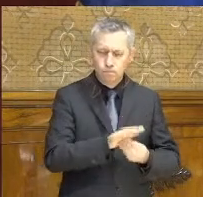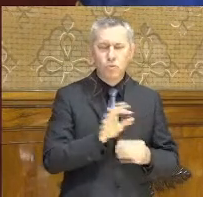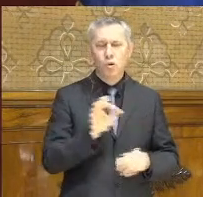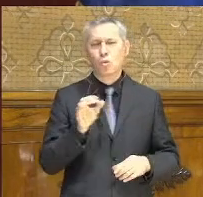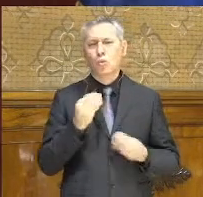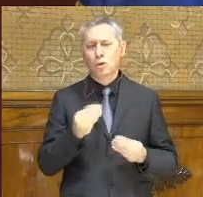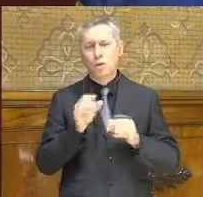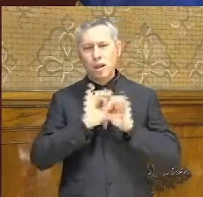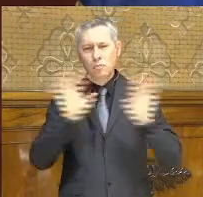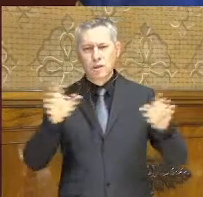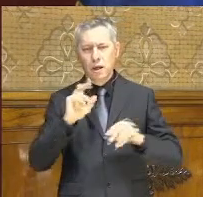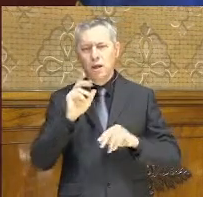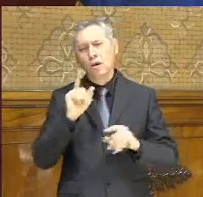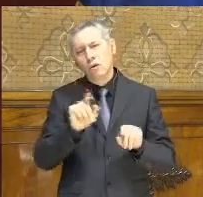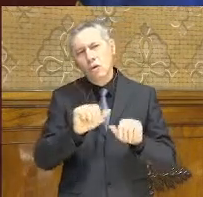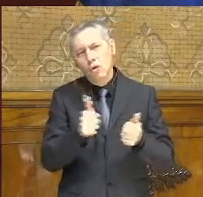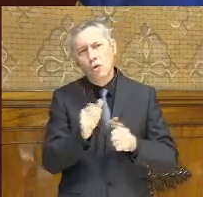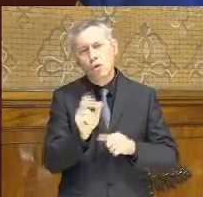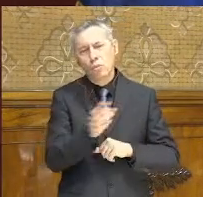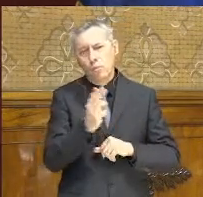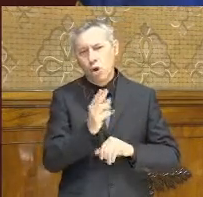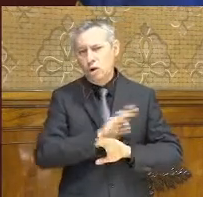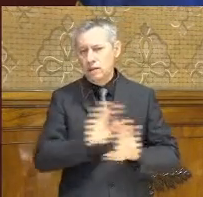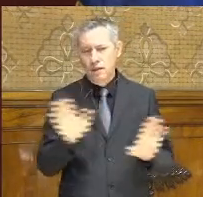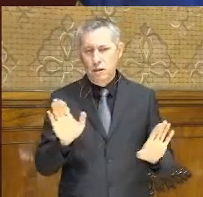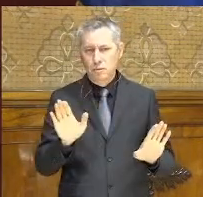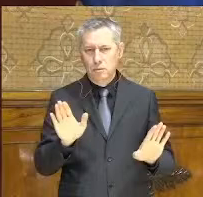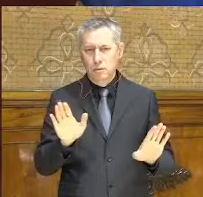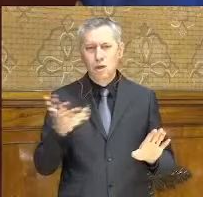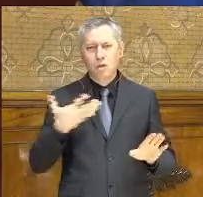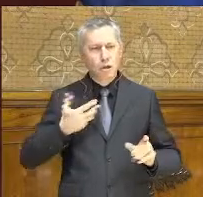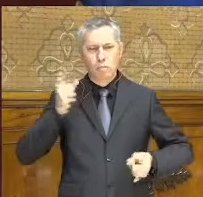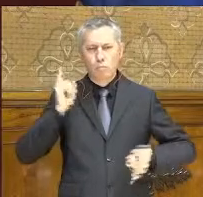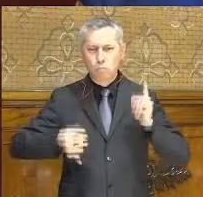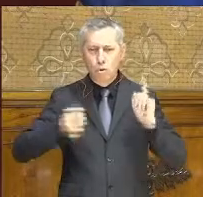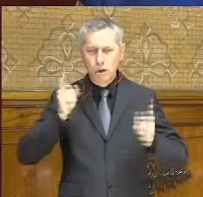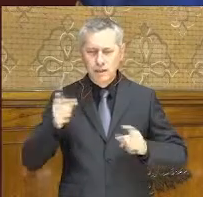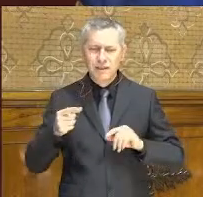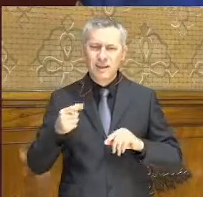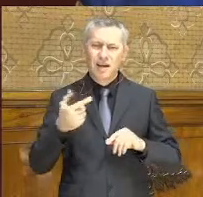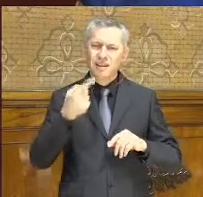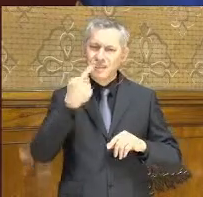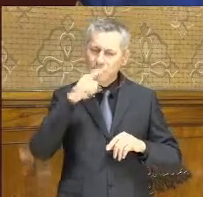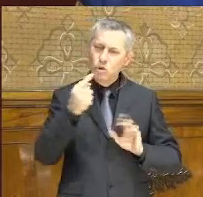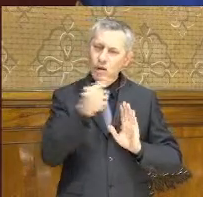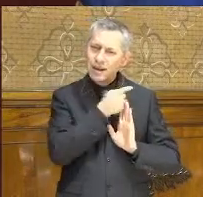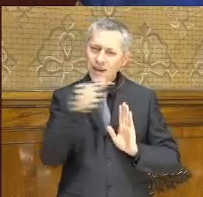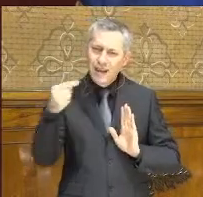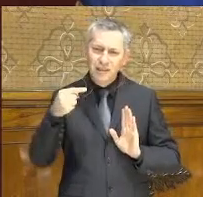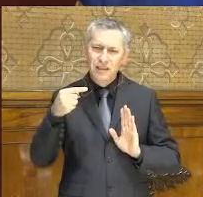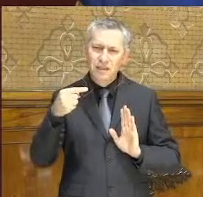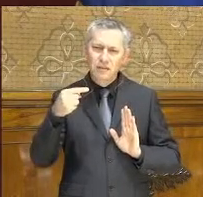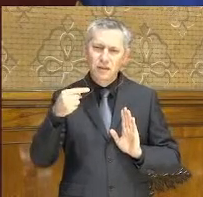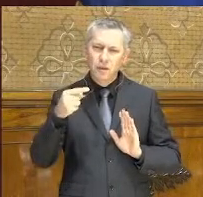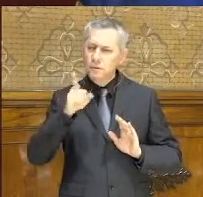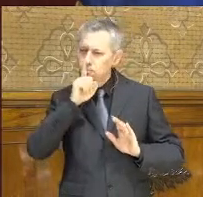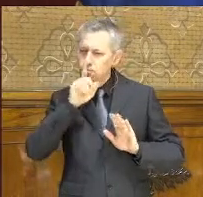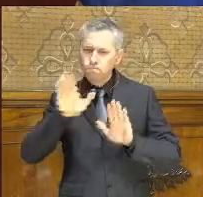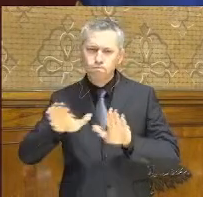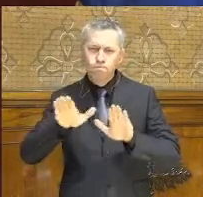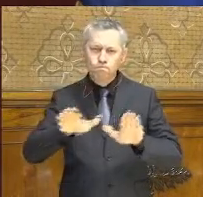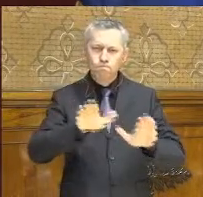there a kind of negative politics that we learn from the denial of freedom that in